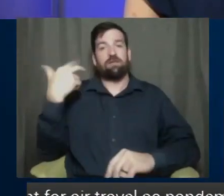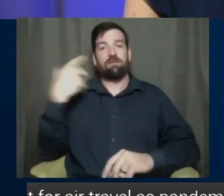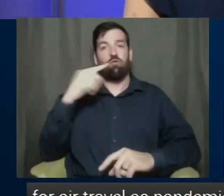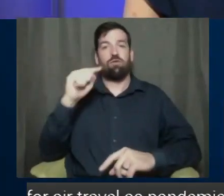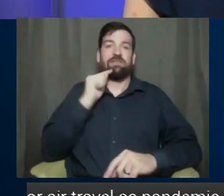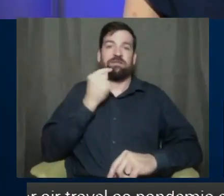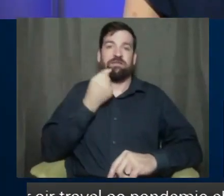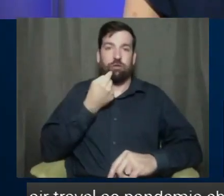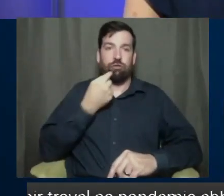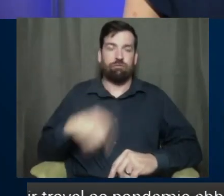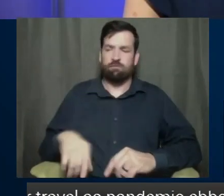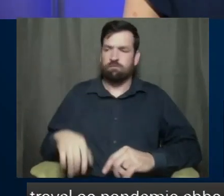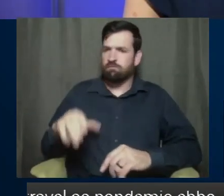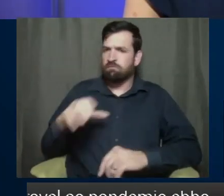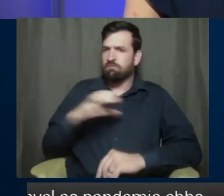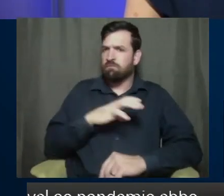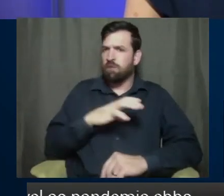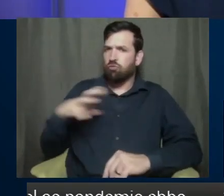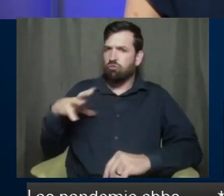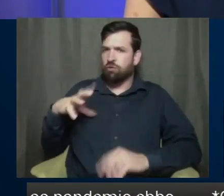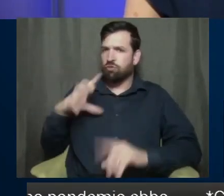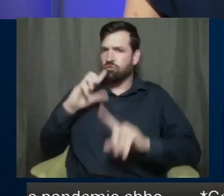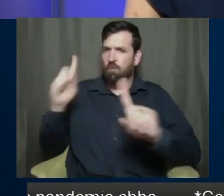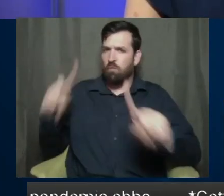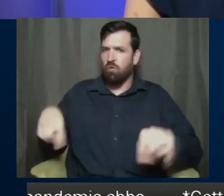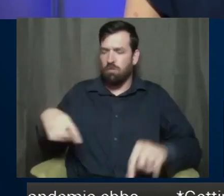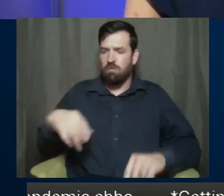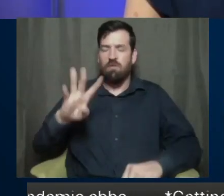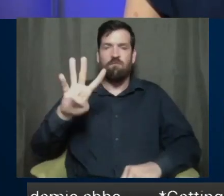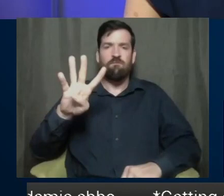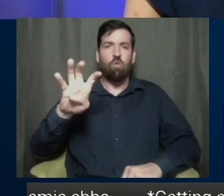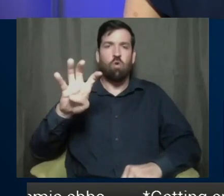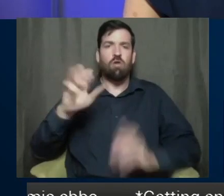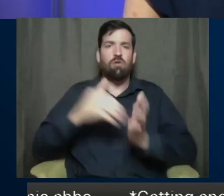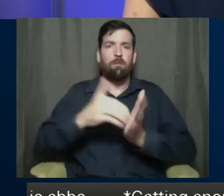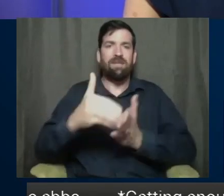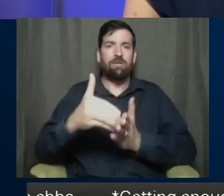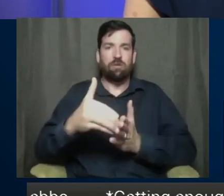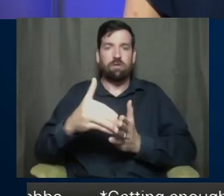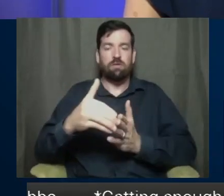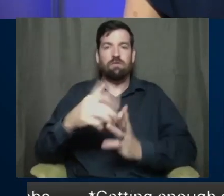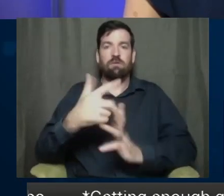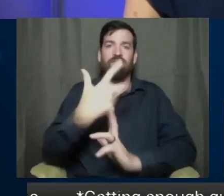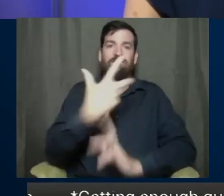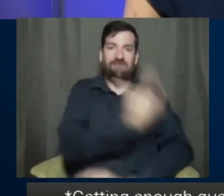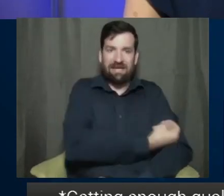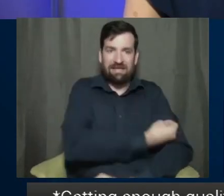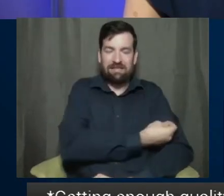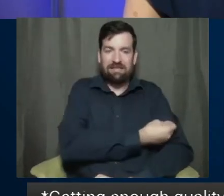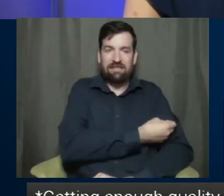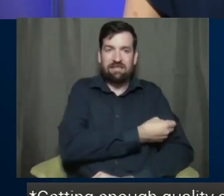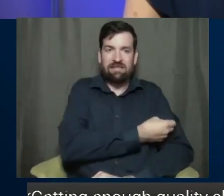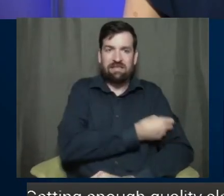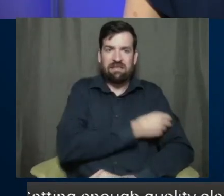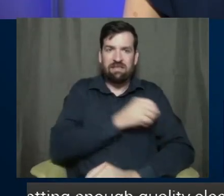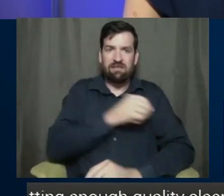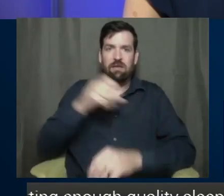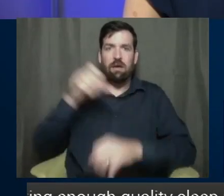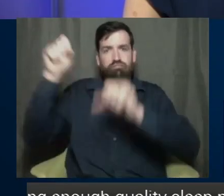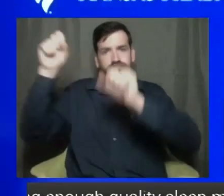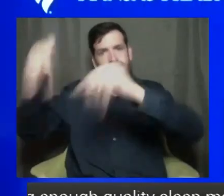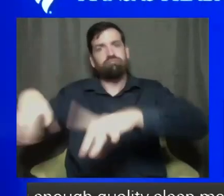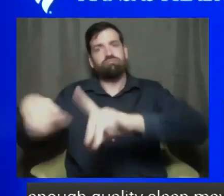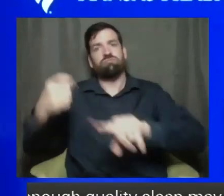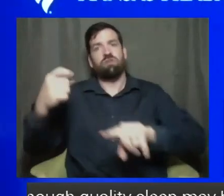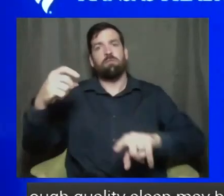congressional report finds that 400 million COVID-19 vaccine doses dumped by a Baltimore plant. Do you know why that was? You know,